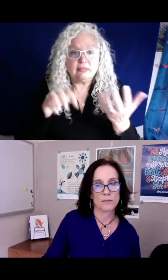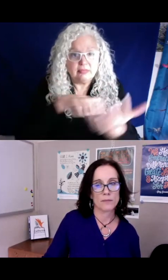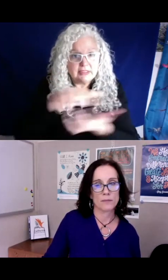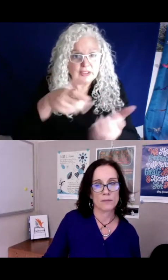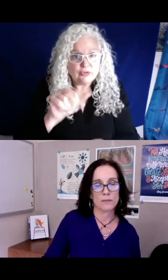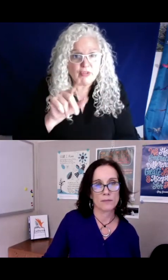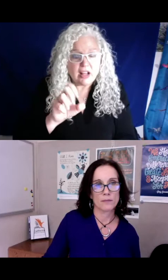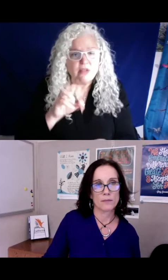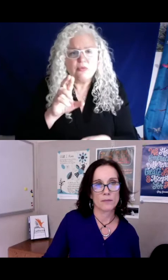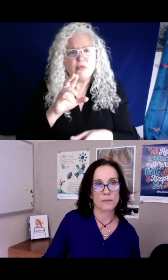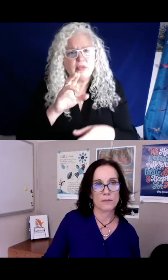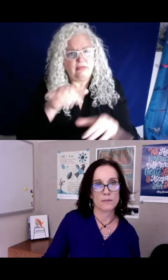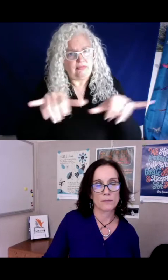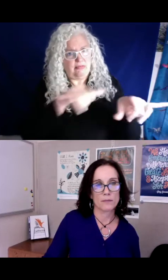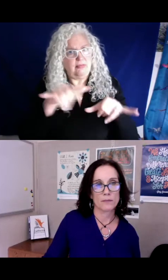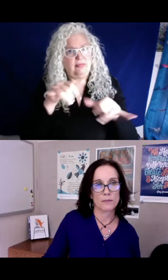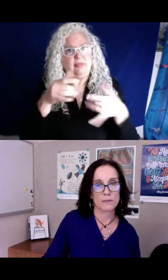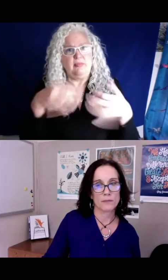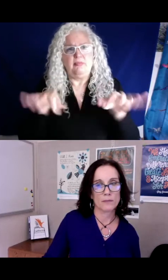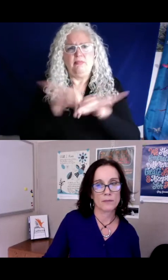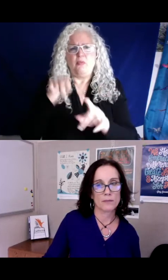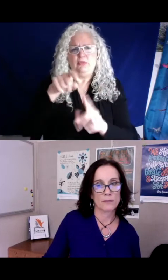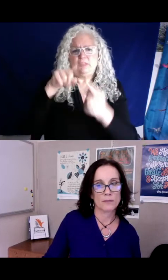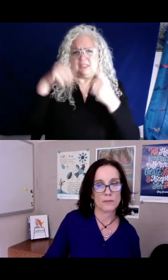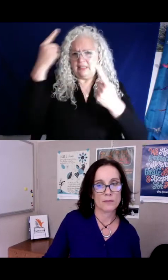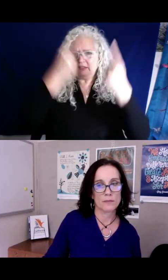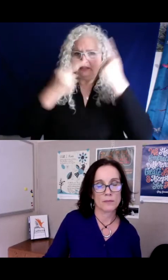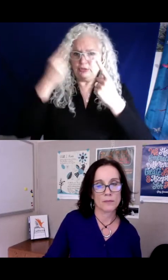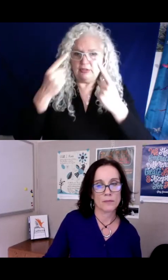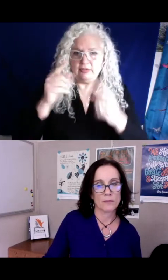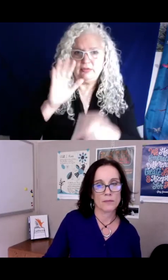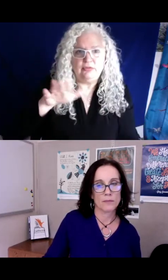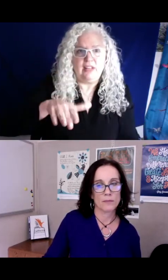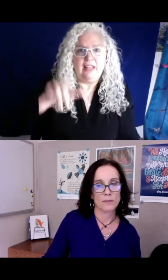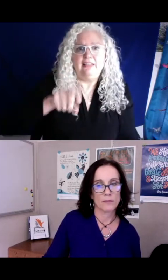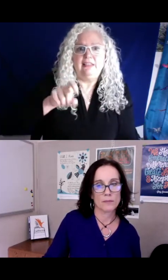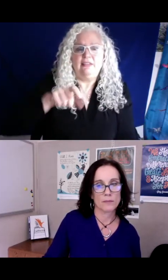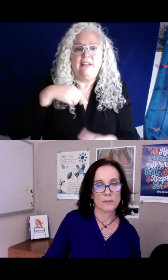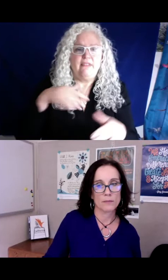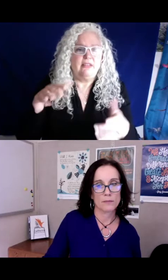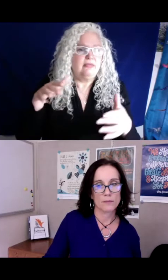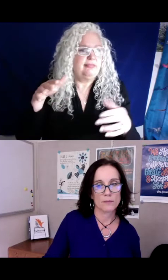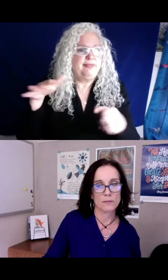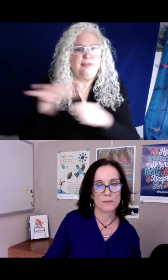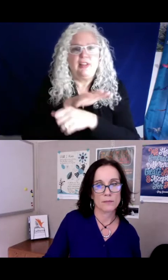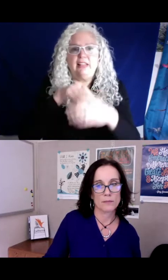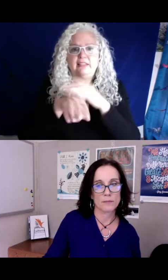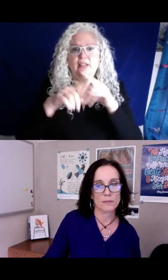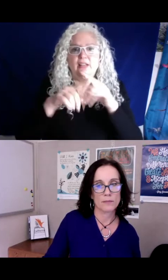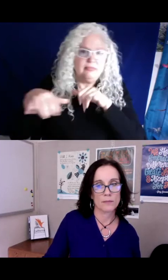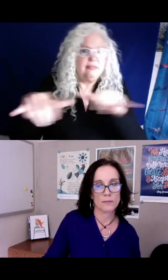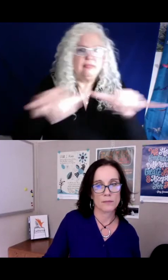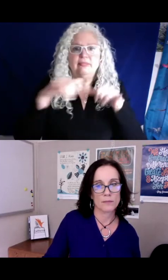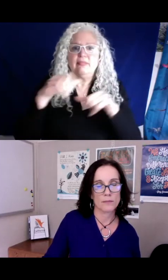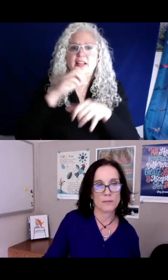see if they are, maybe mixed grades or different languages. So that's very important to consider that the